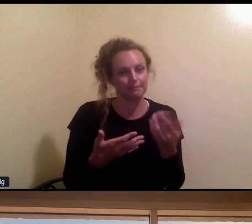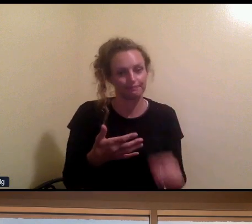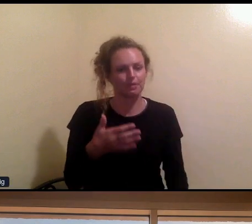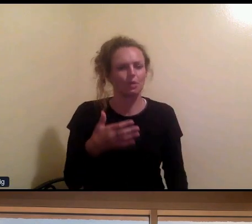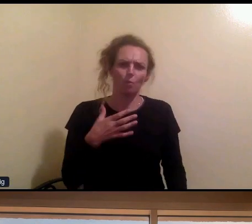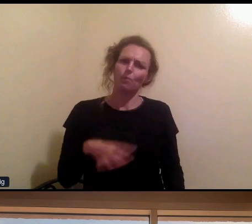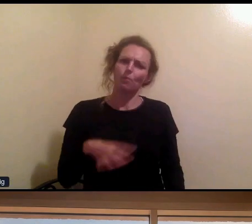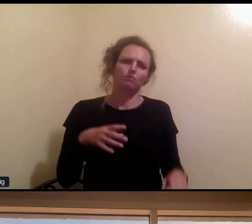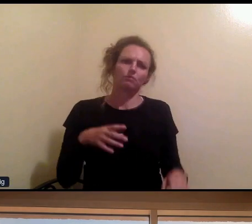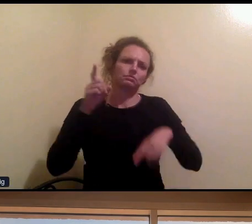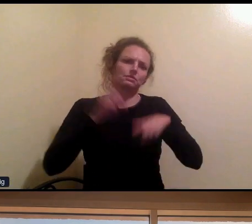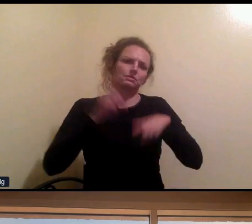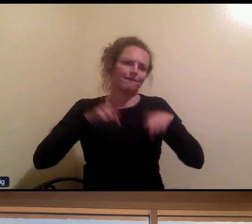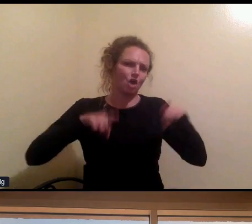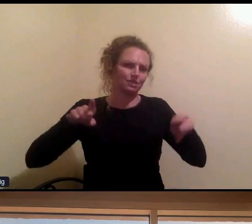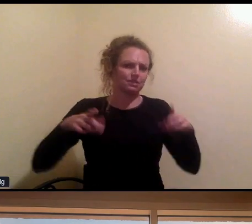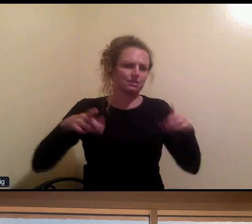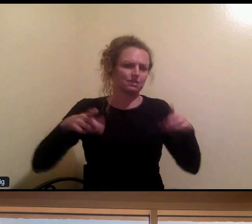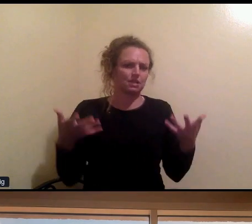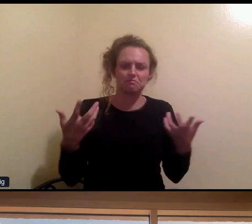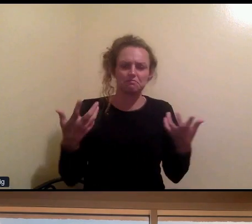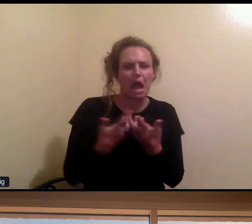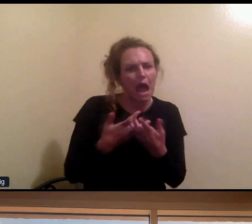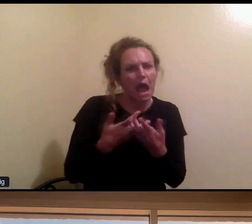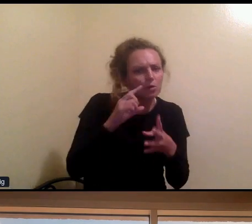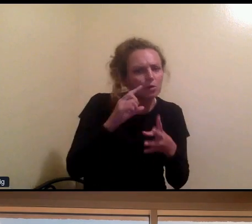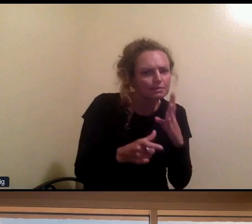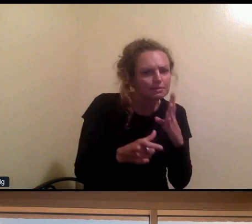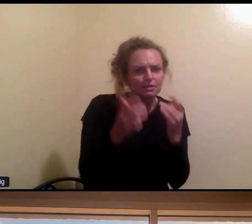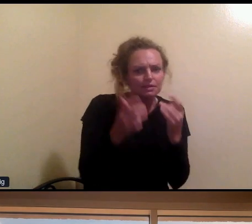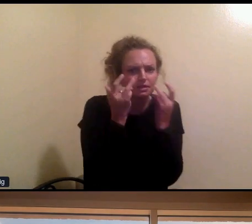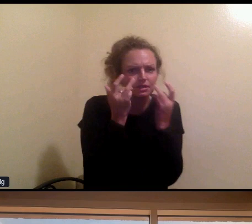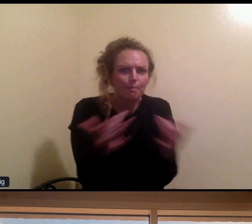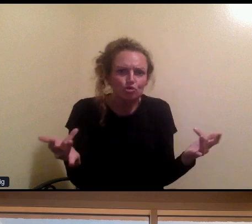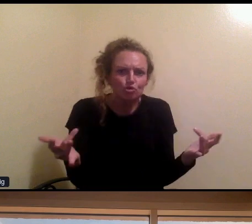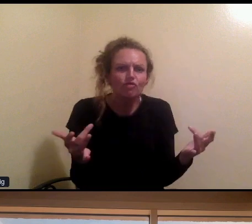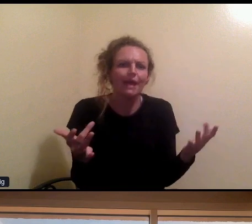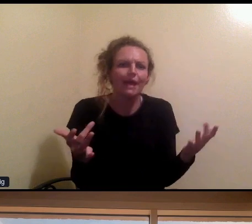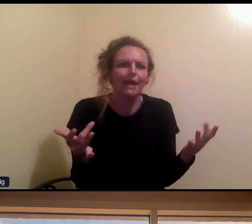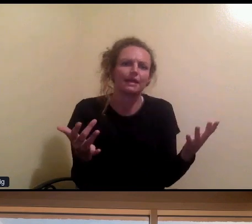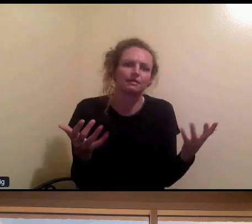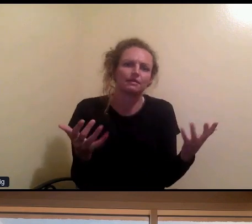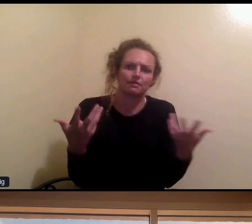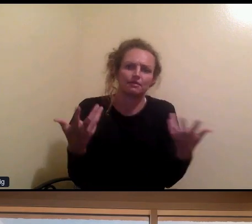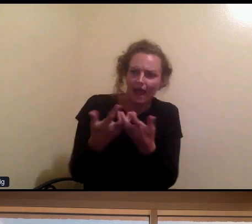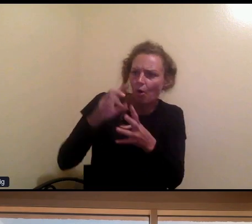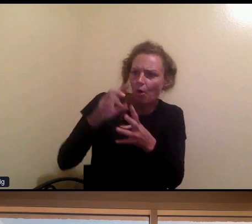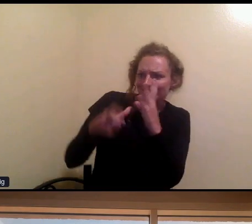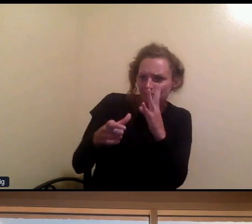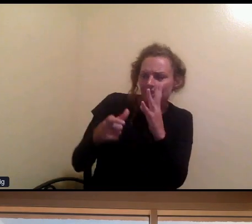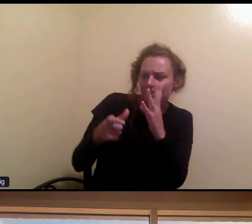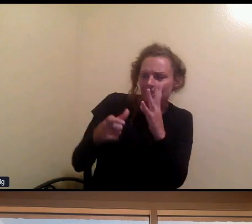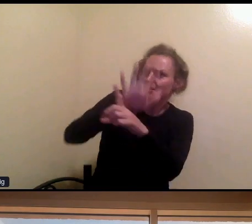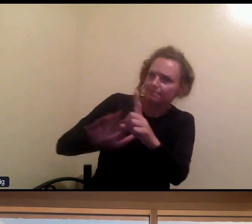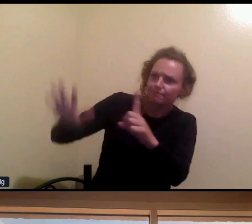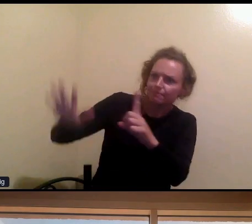and how disabilities are encountered. So we're going to make the